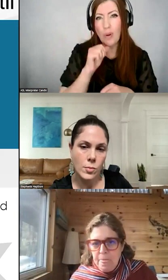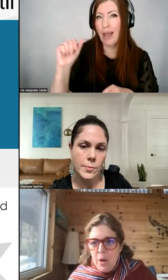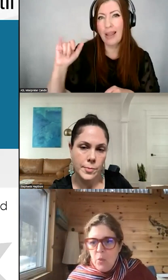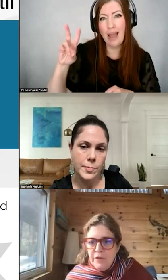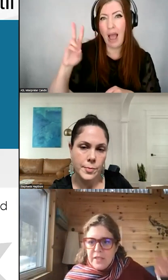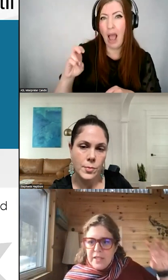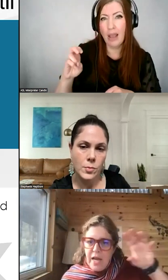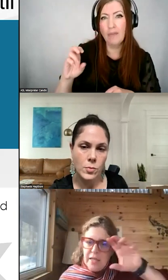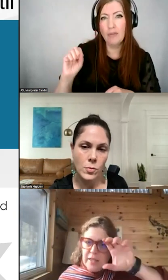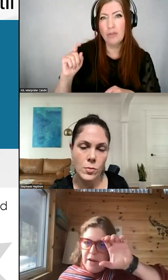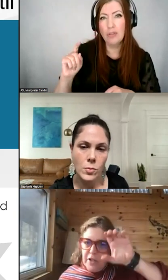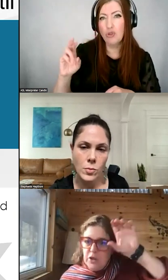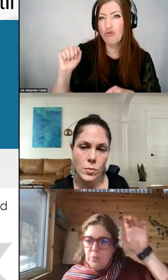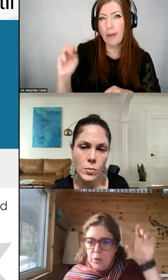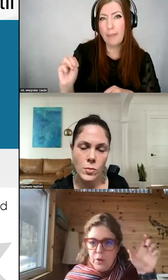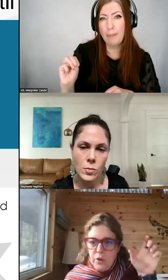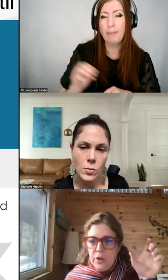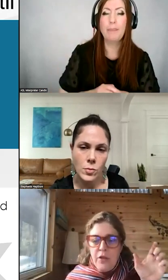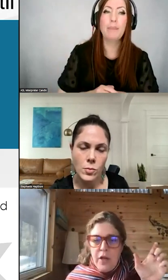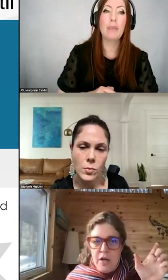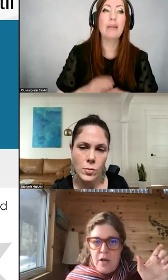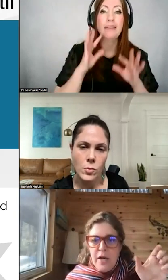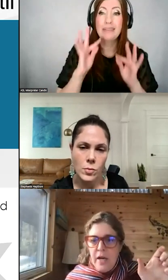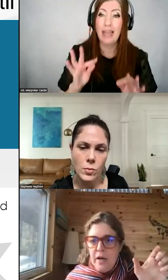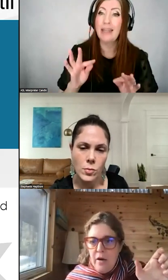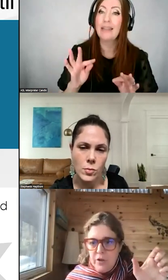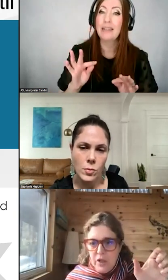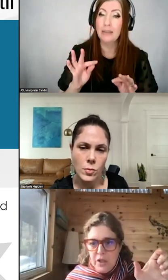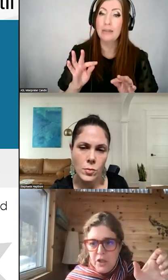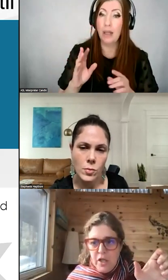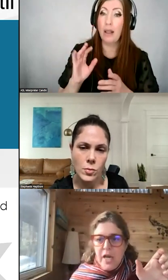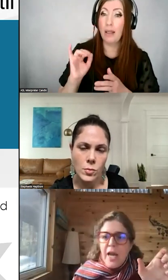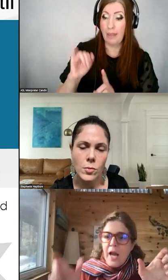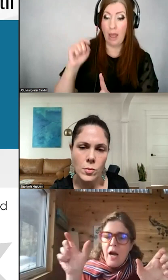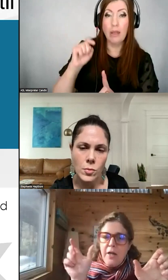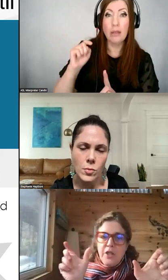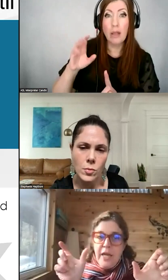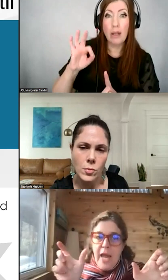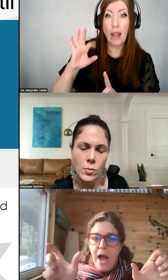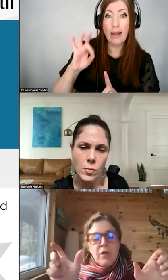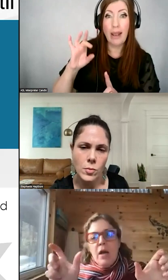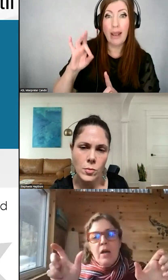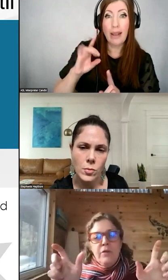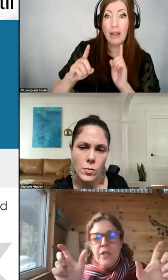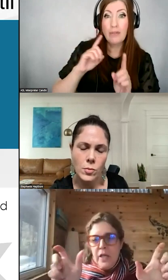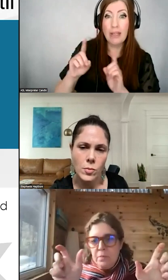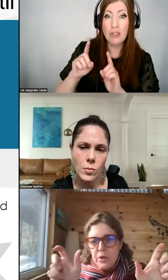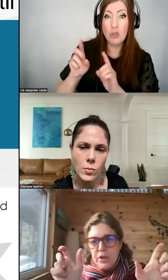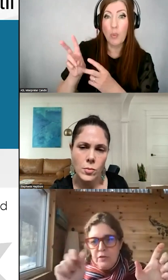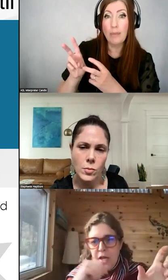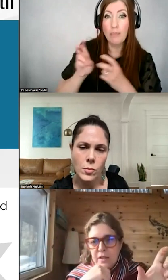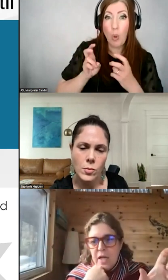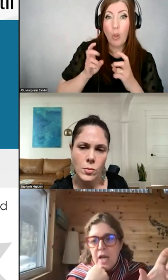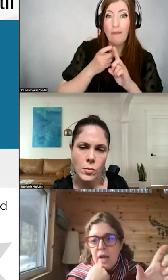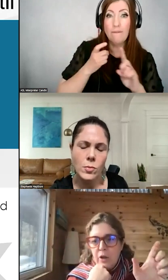streaming. We've decided, Stephanie, to pull the 988 conversation actually out of the